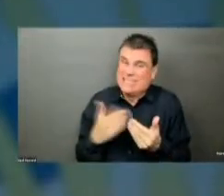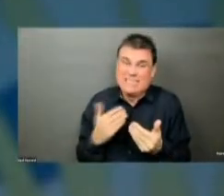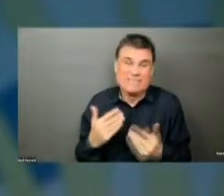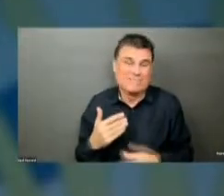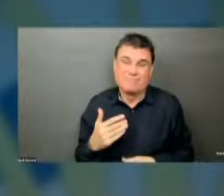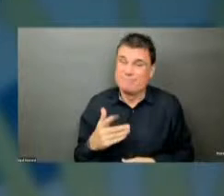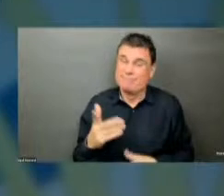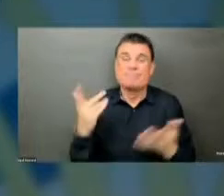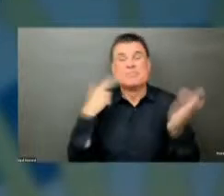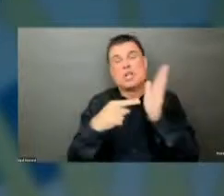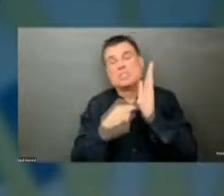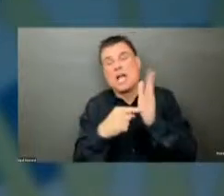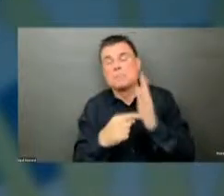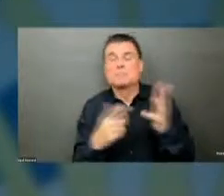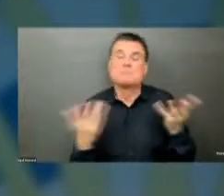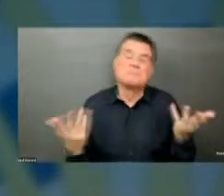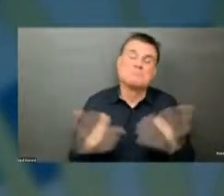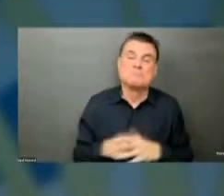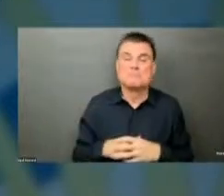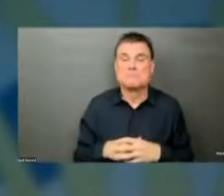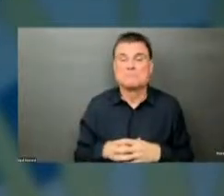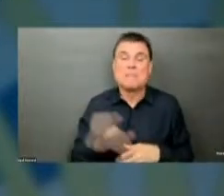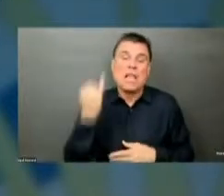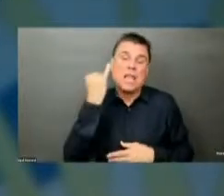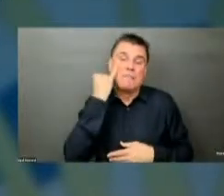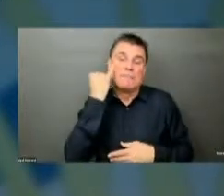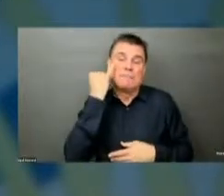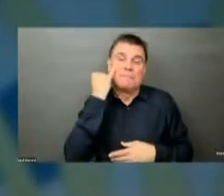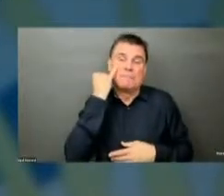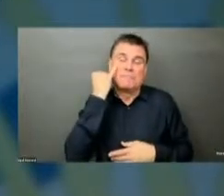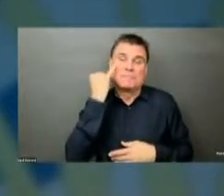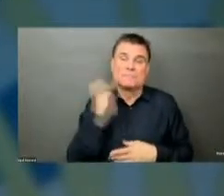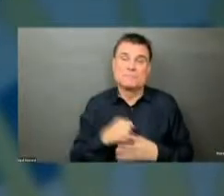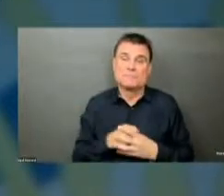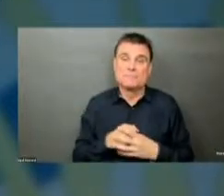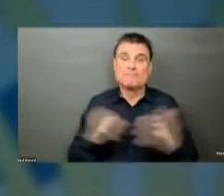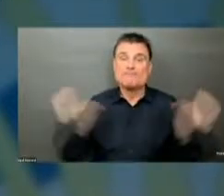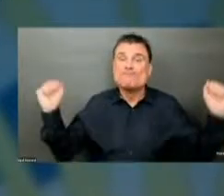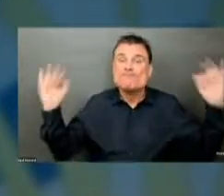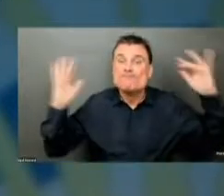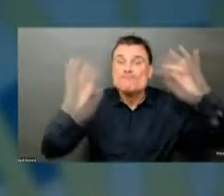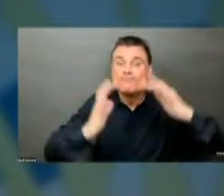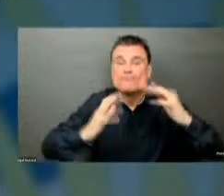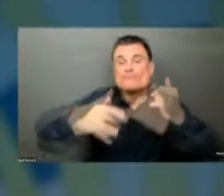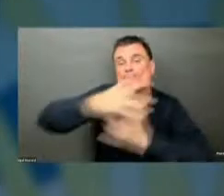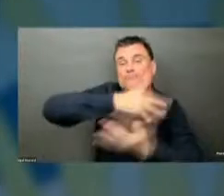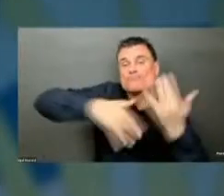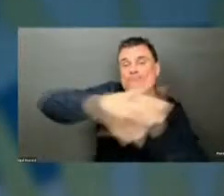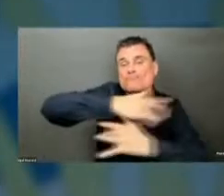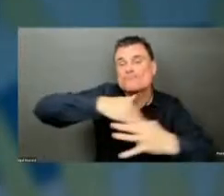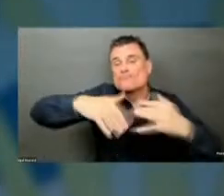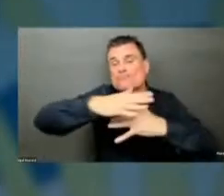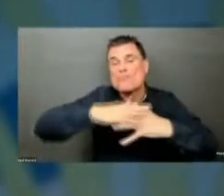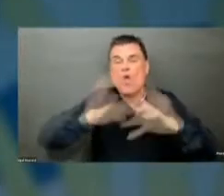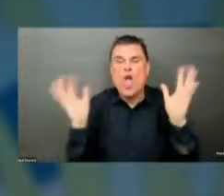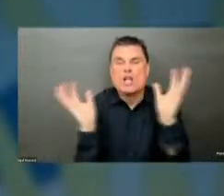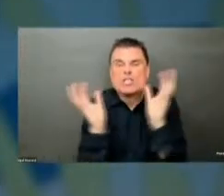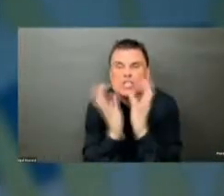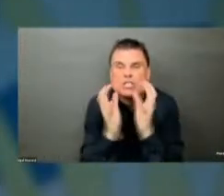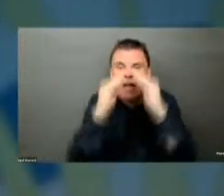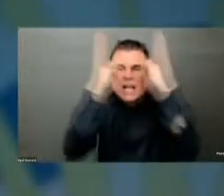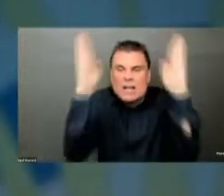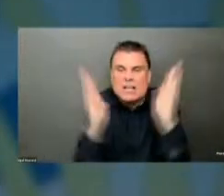us having more social interactions or gatherings or coming into contact without